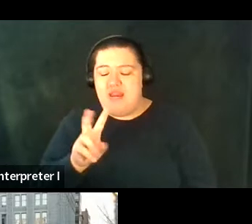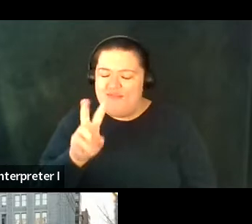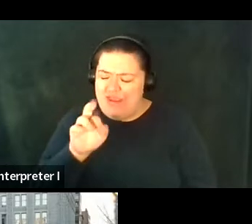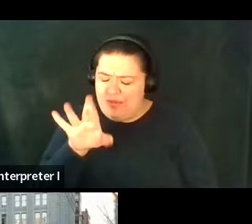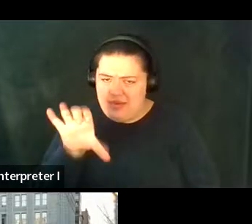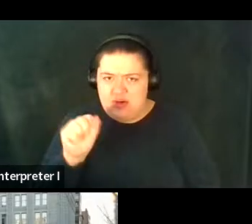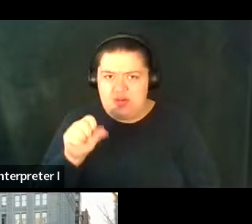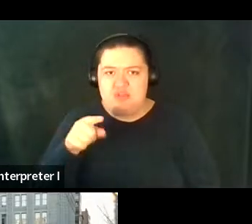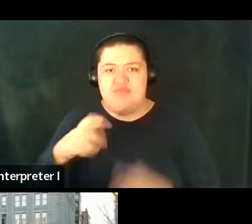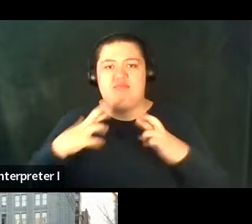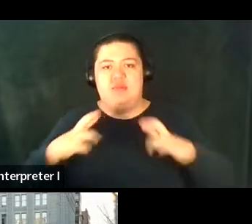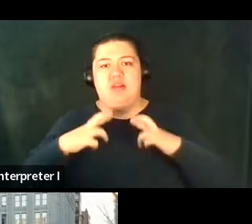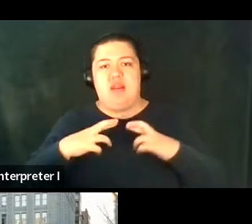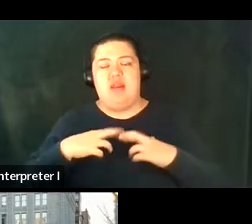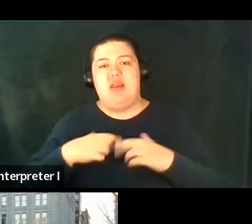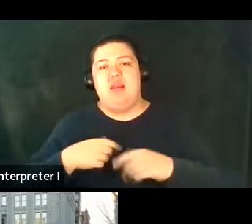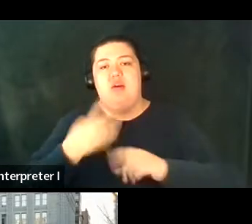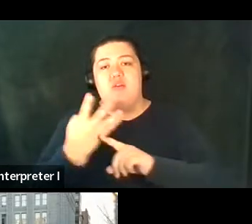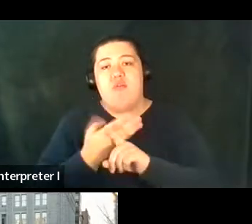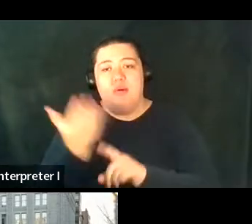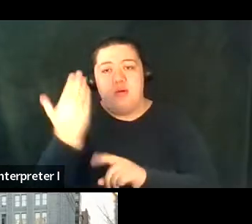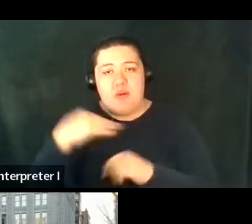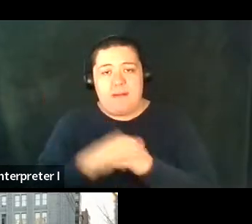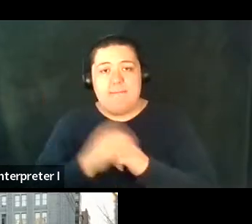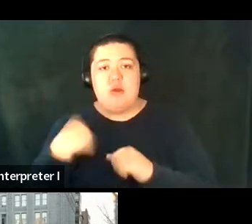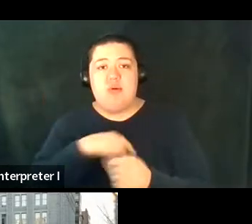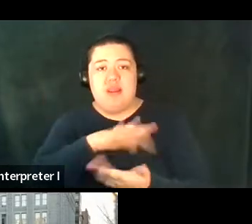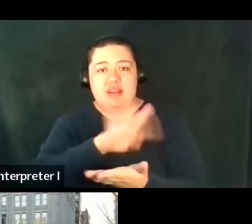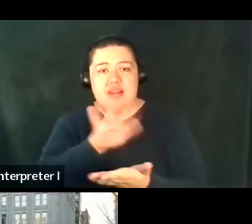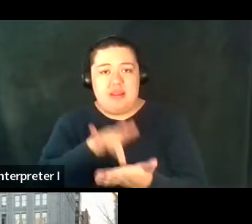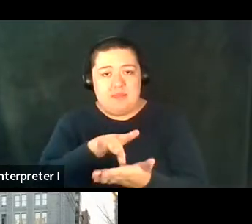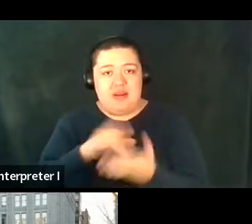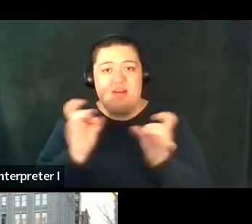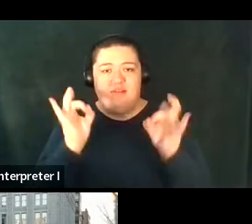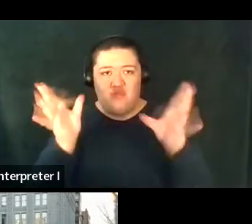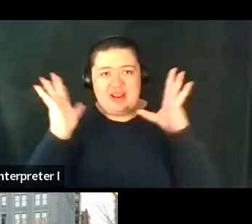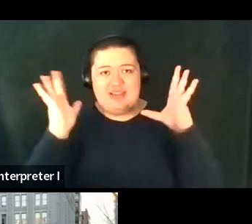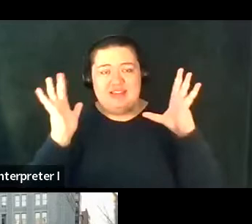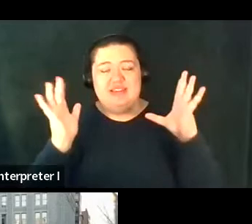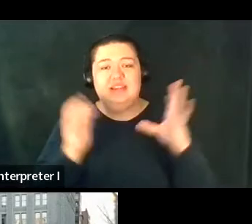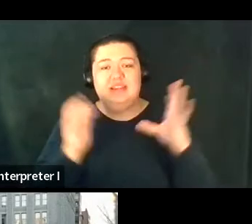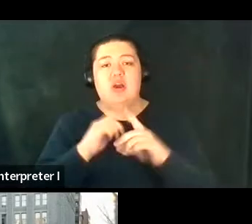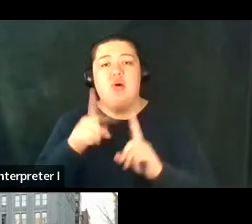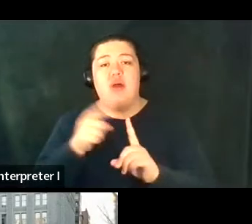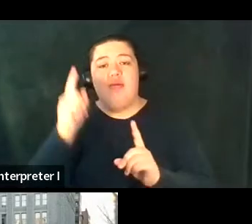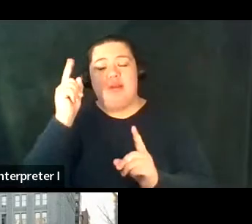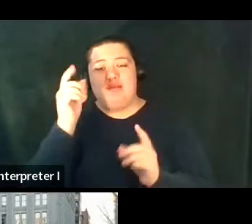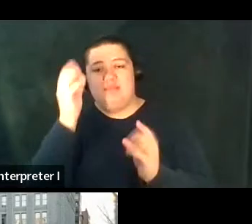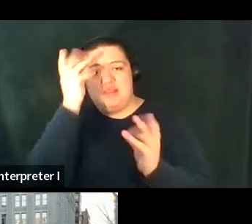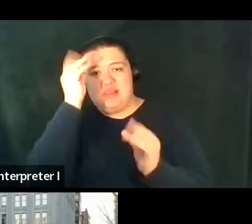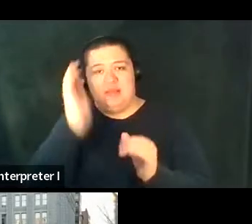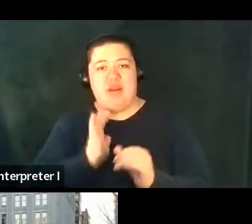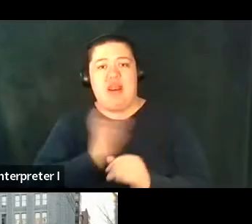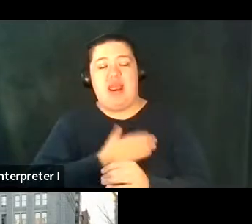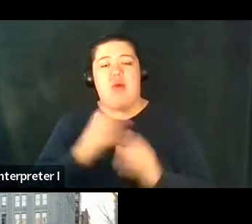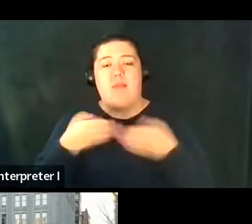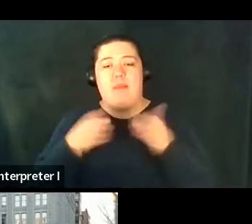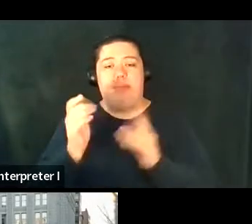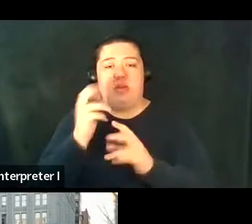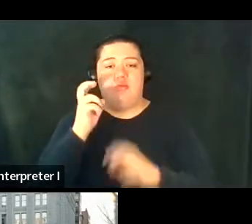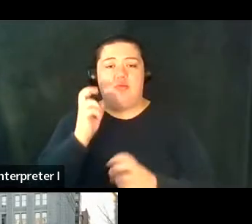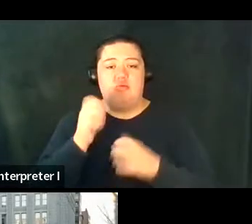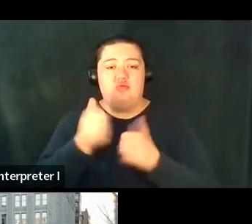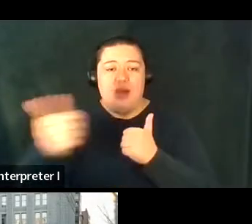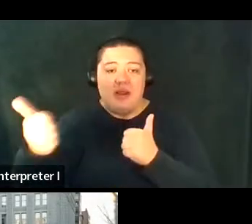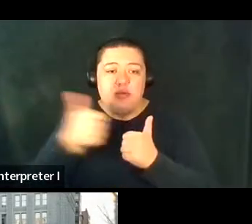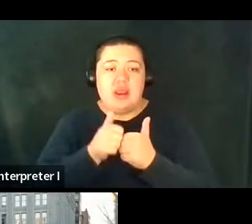which is more than 4 months ago. We are in the middle of an existential crisis when we think about our public transportation in the district, so we simply cannot